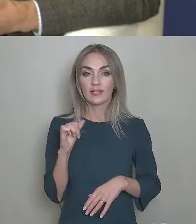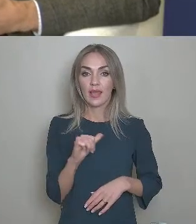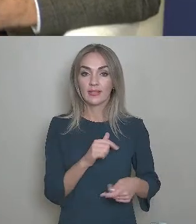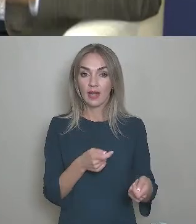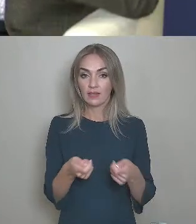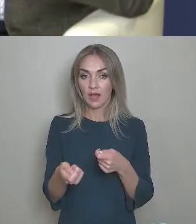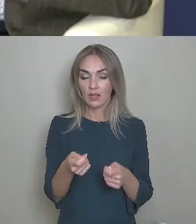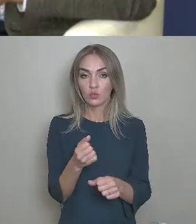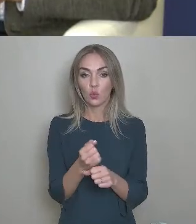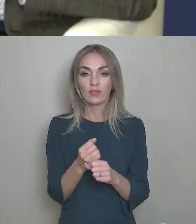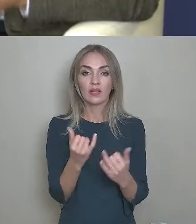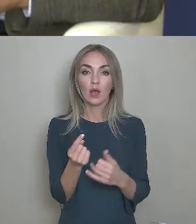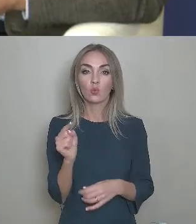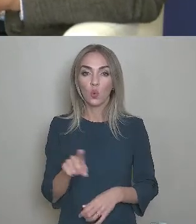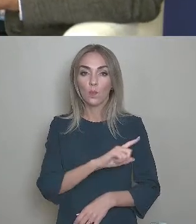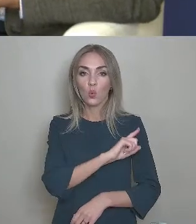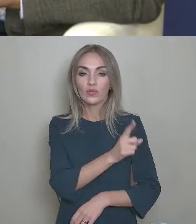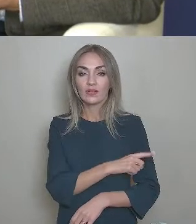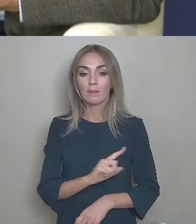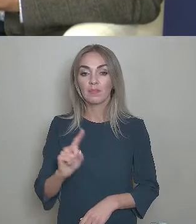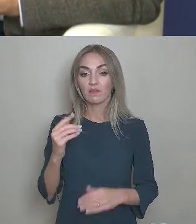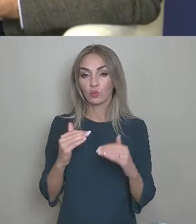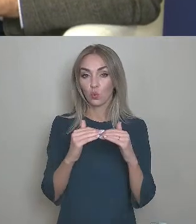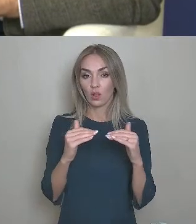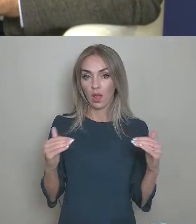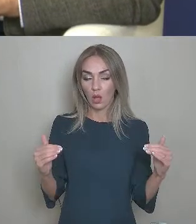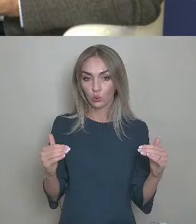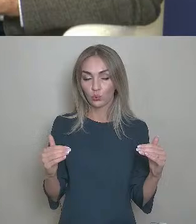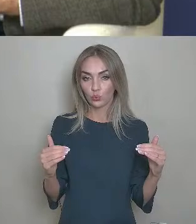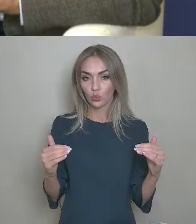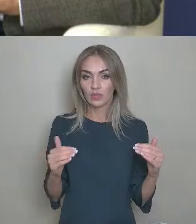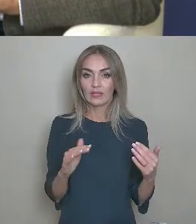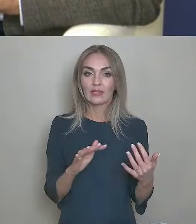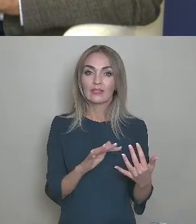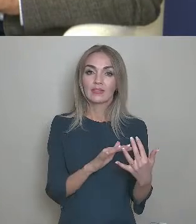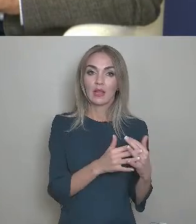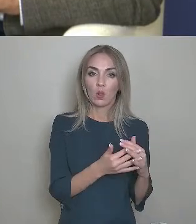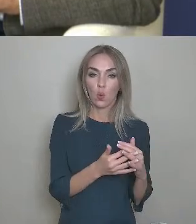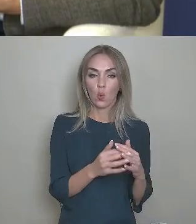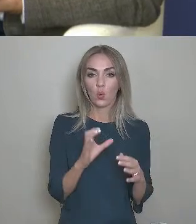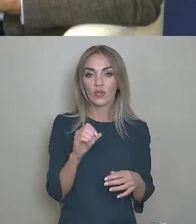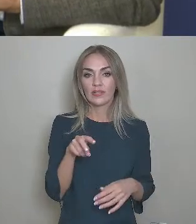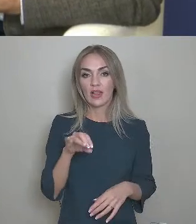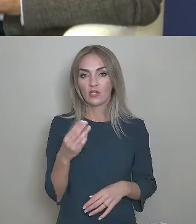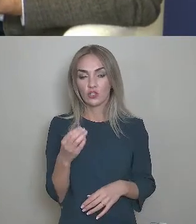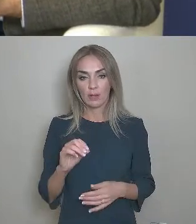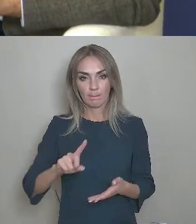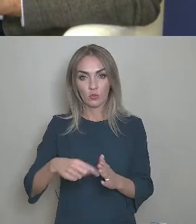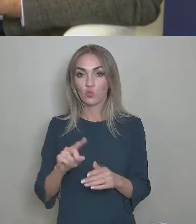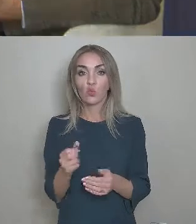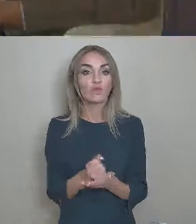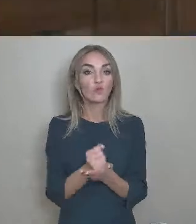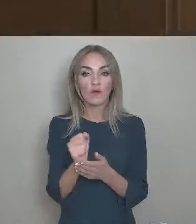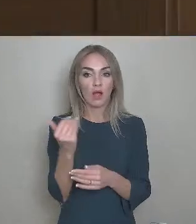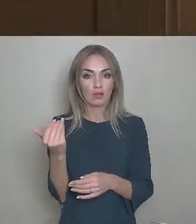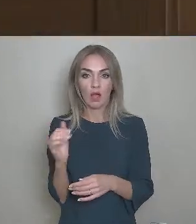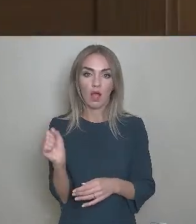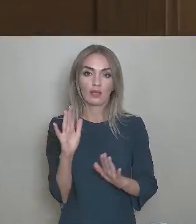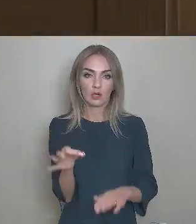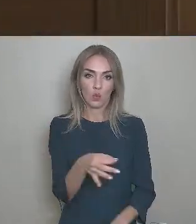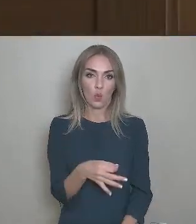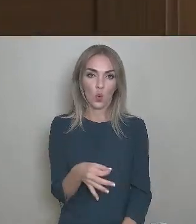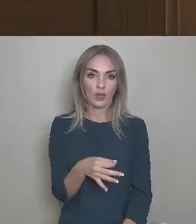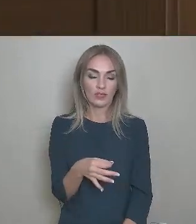party affiliations. But if self-government is mainly for the lowest level, then